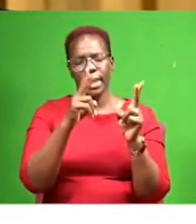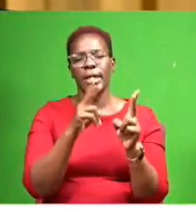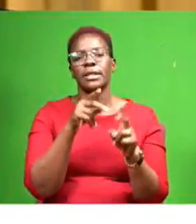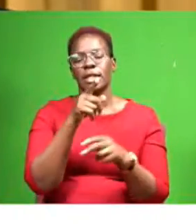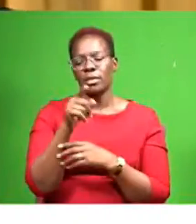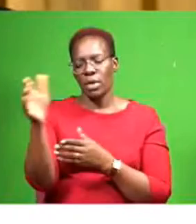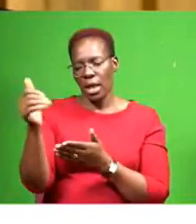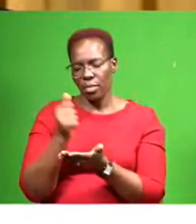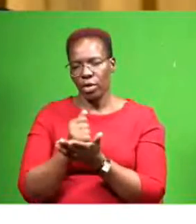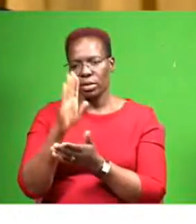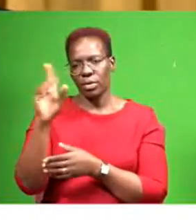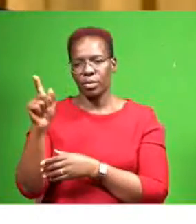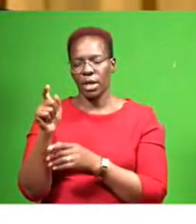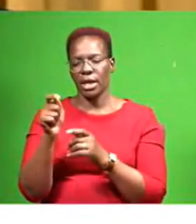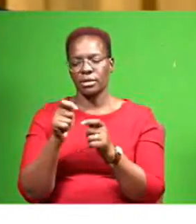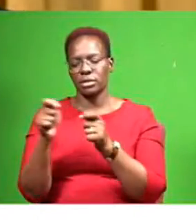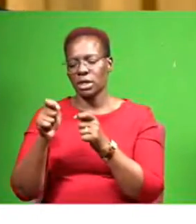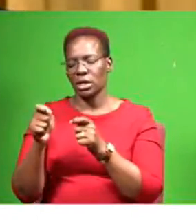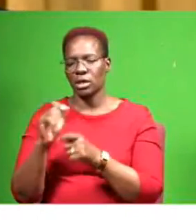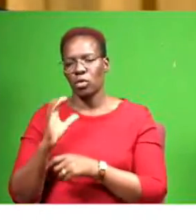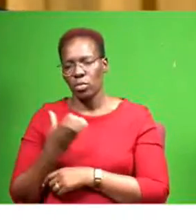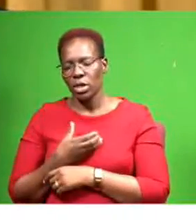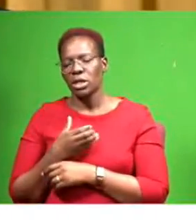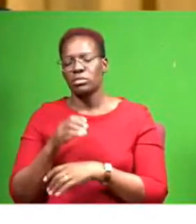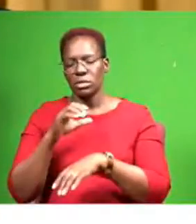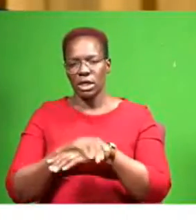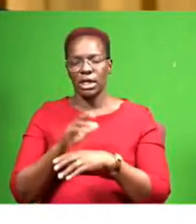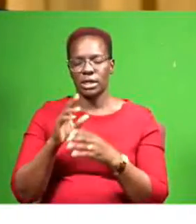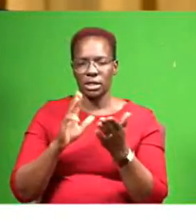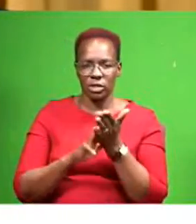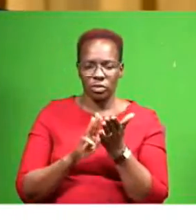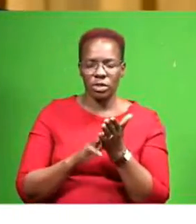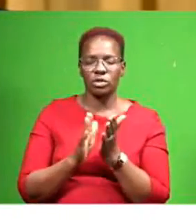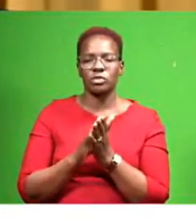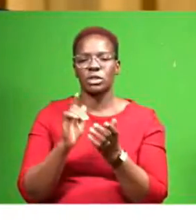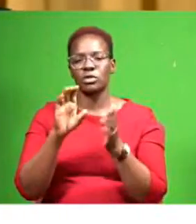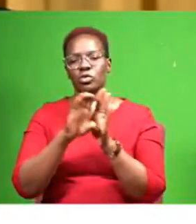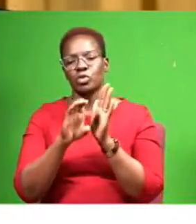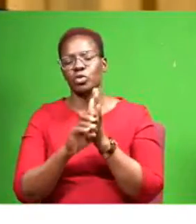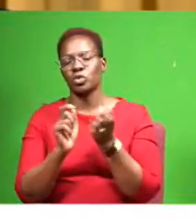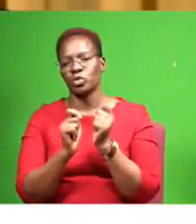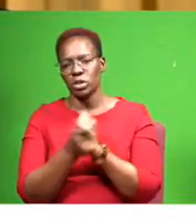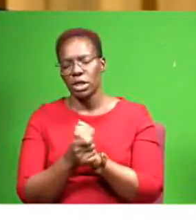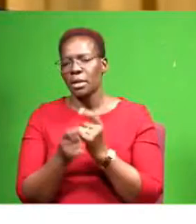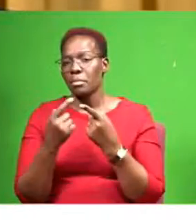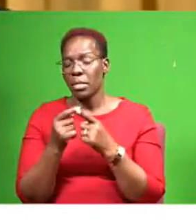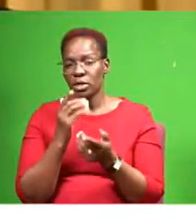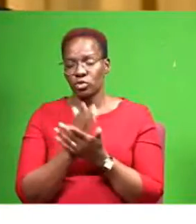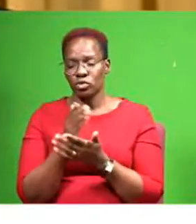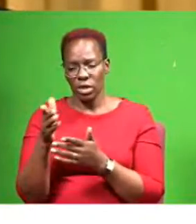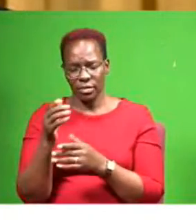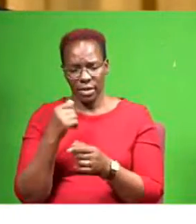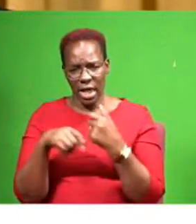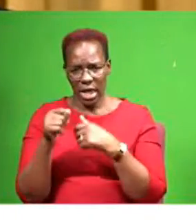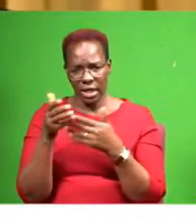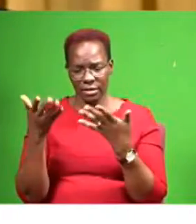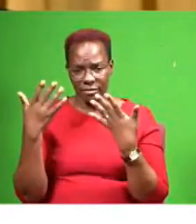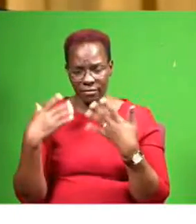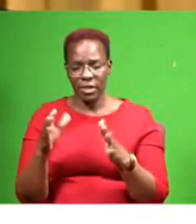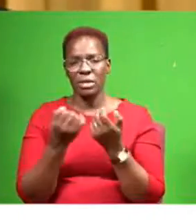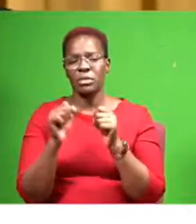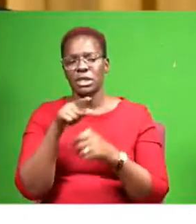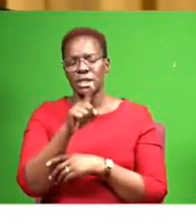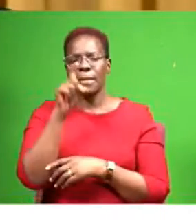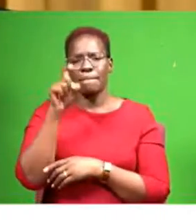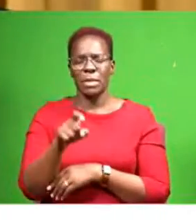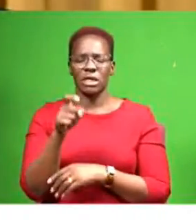Steering Committee and receive the recommendations for legislative and constitutional changes. But having done so, the President ought to have